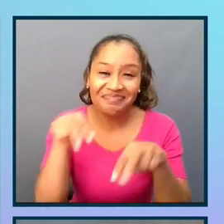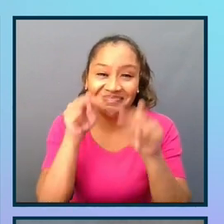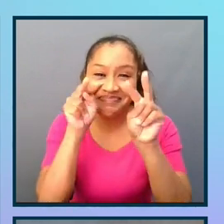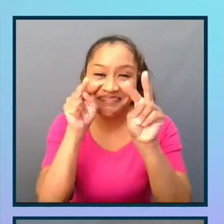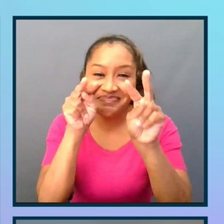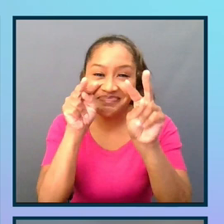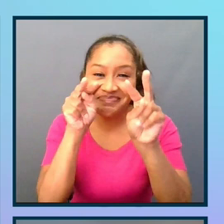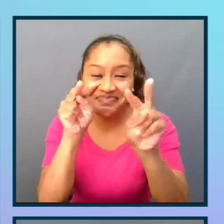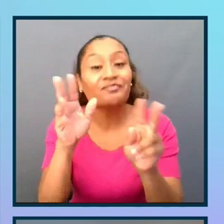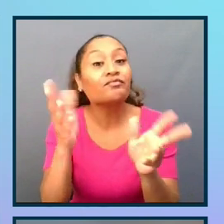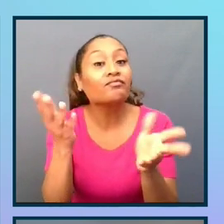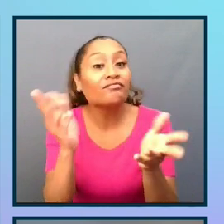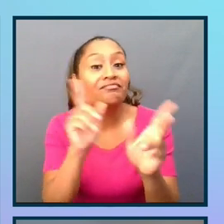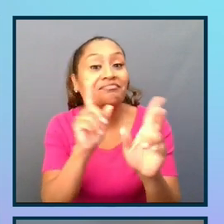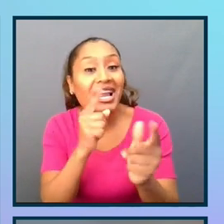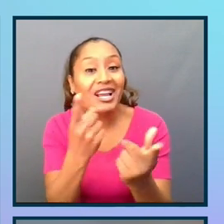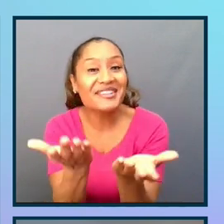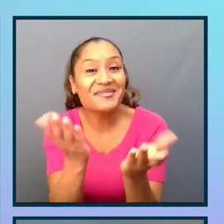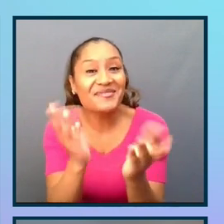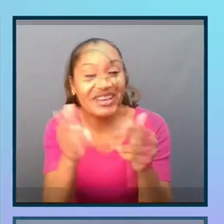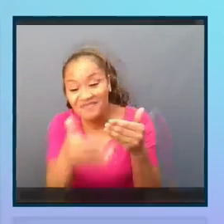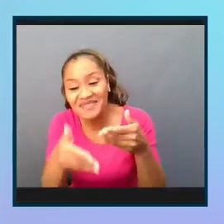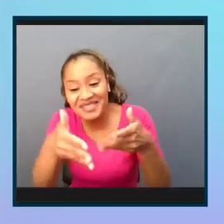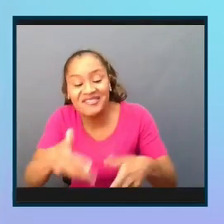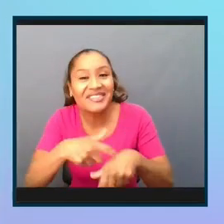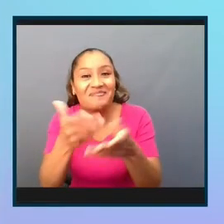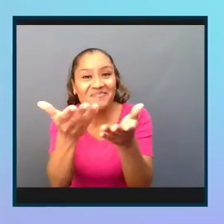any questions that you have for the remainder of the time.